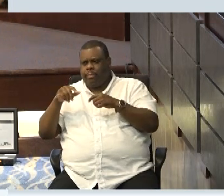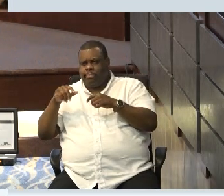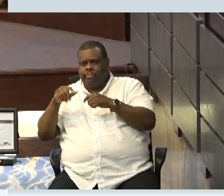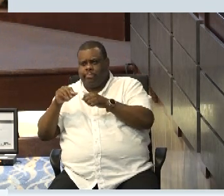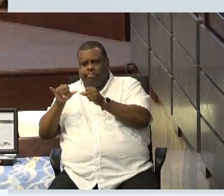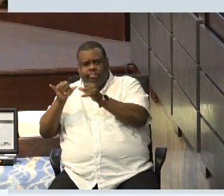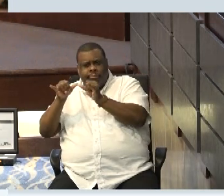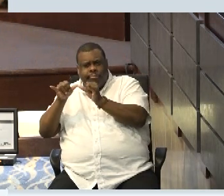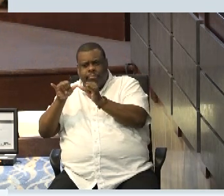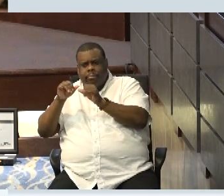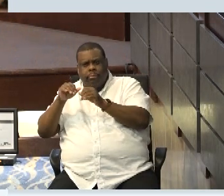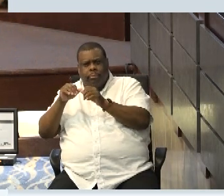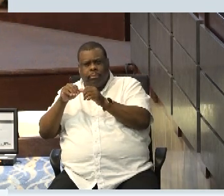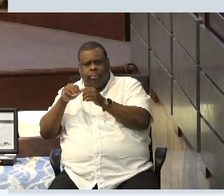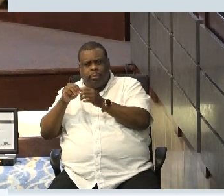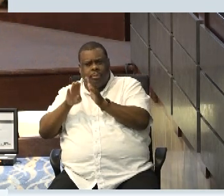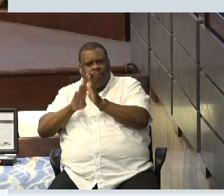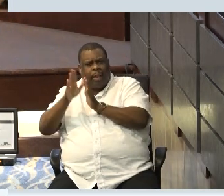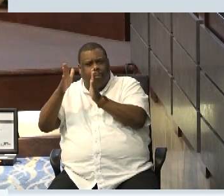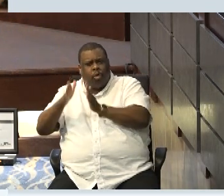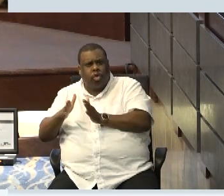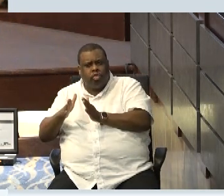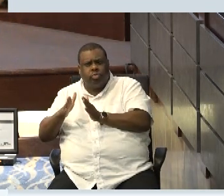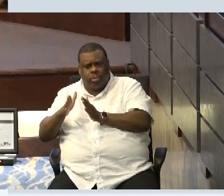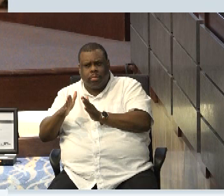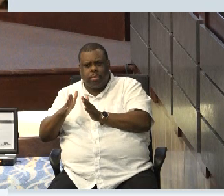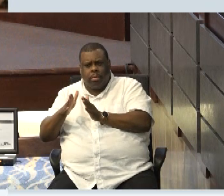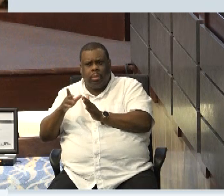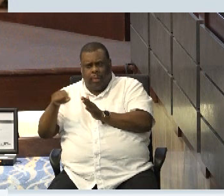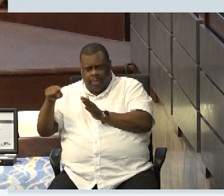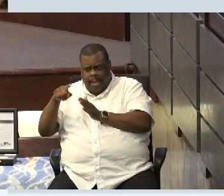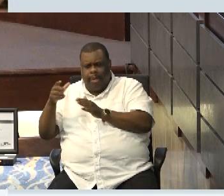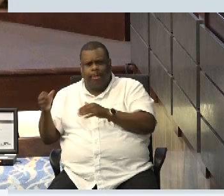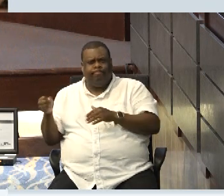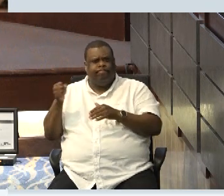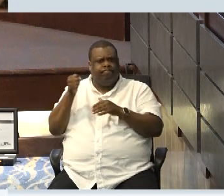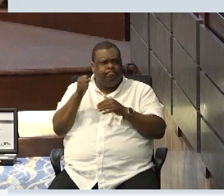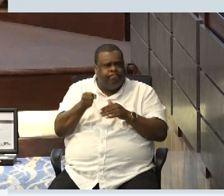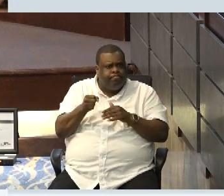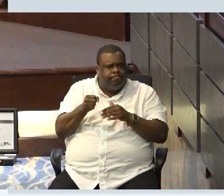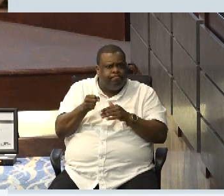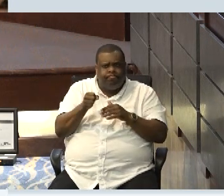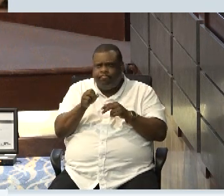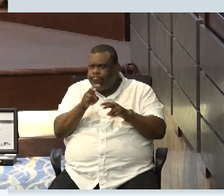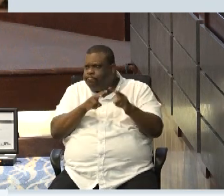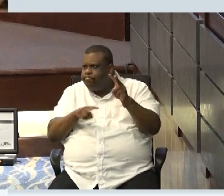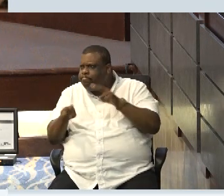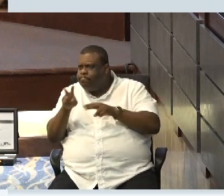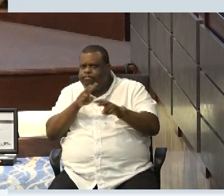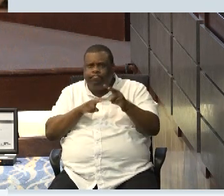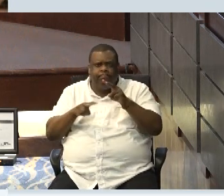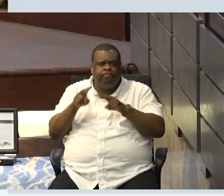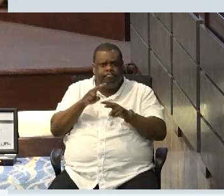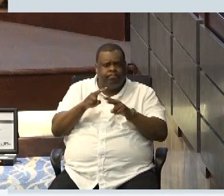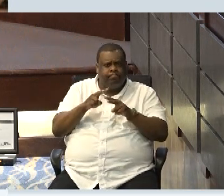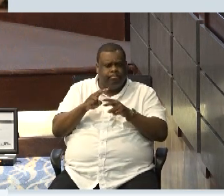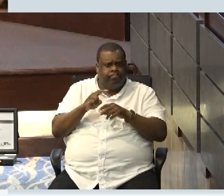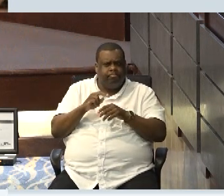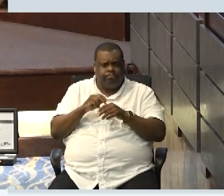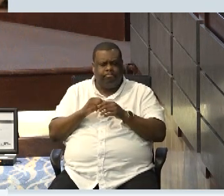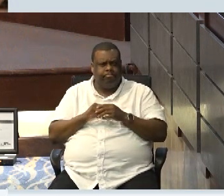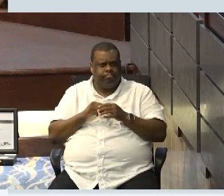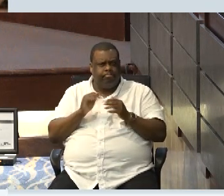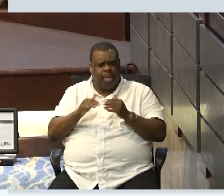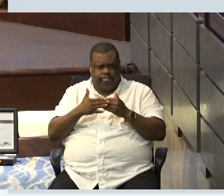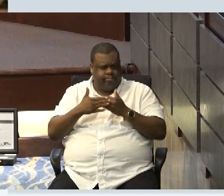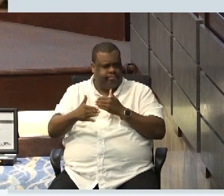the whole development has a uniformity to vision and quality and orchestration. So should